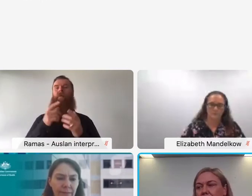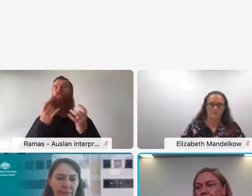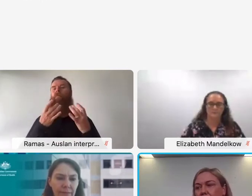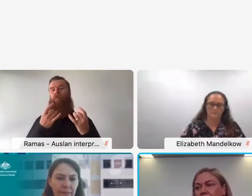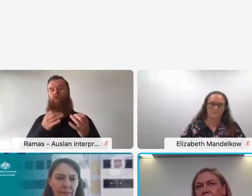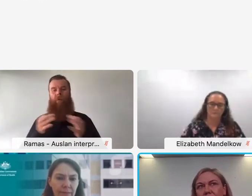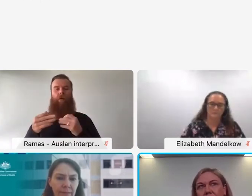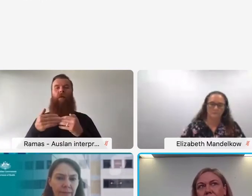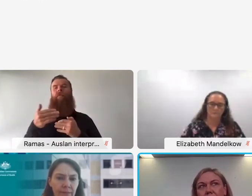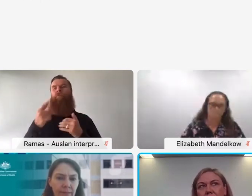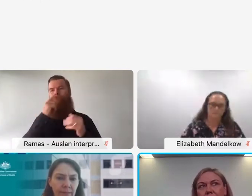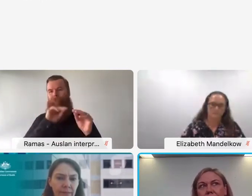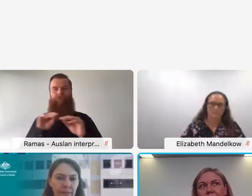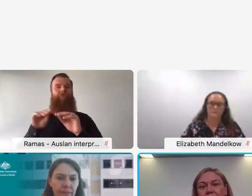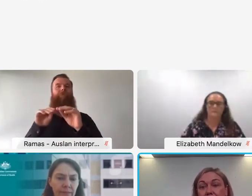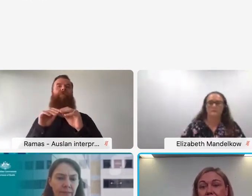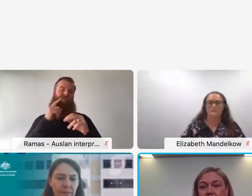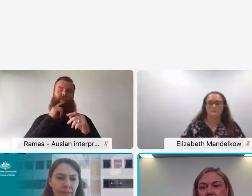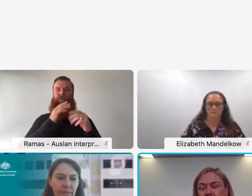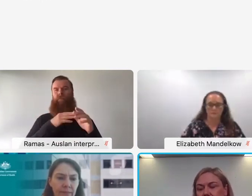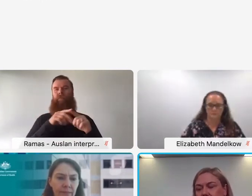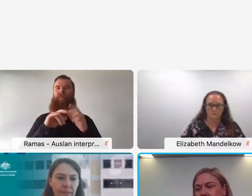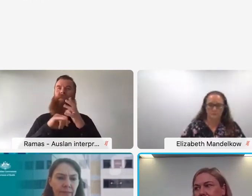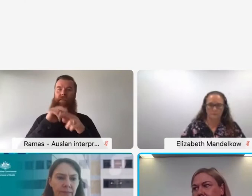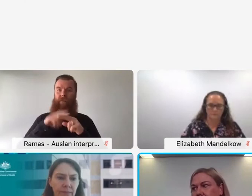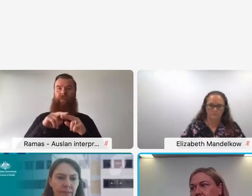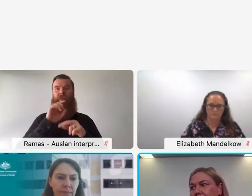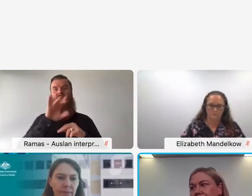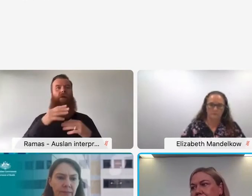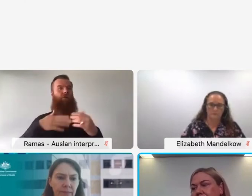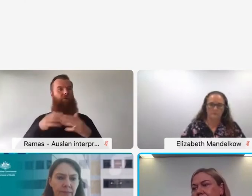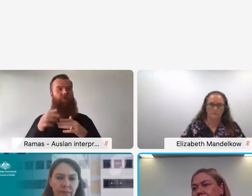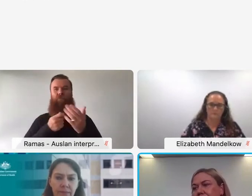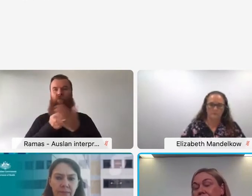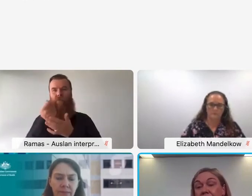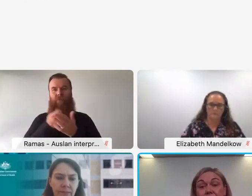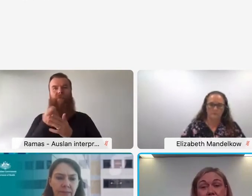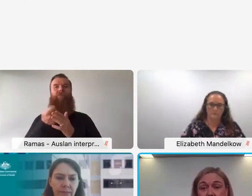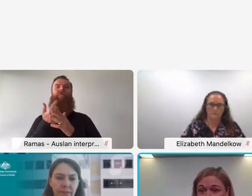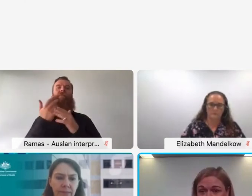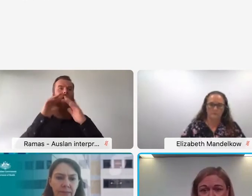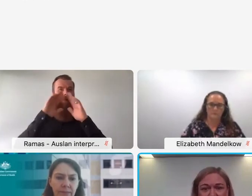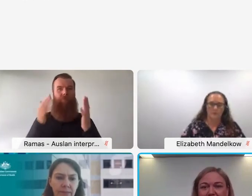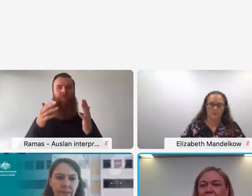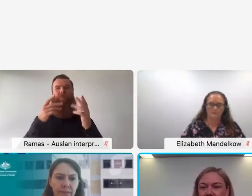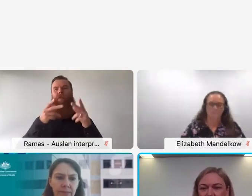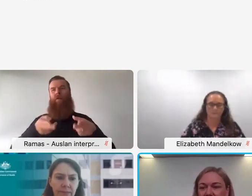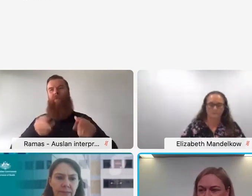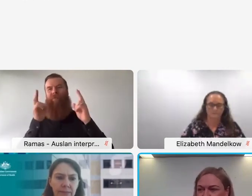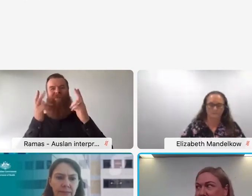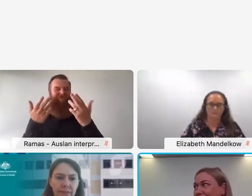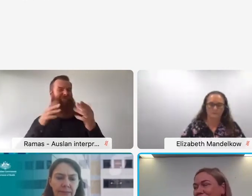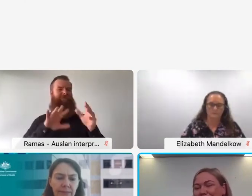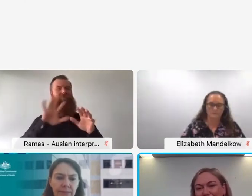AEs organise leased properties and operate in some